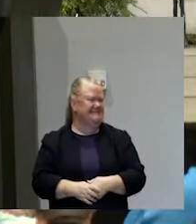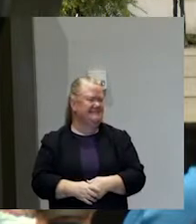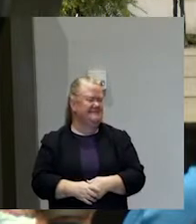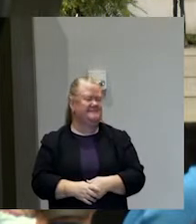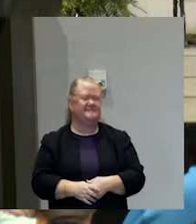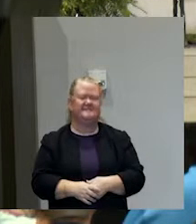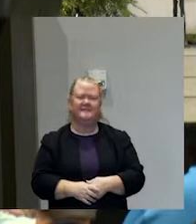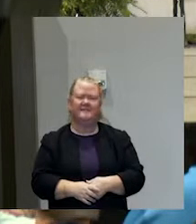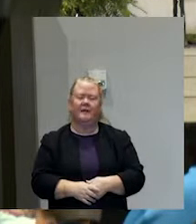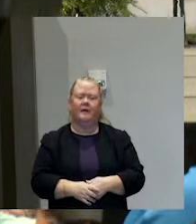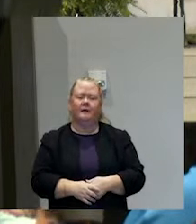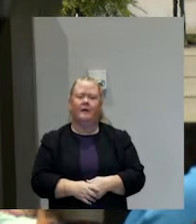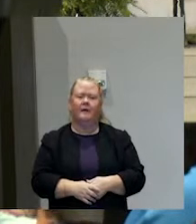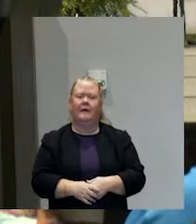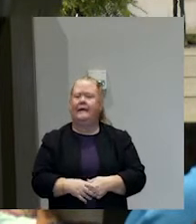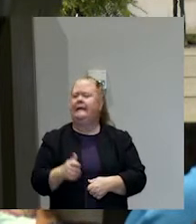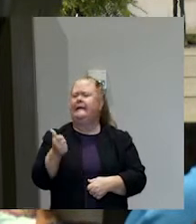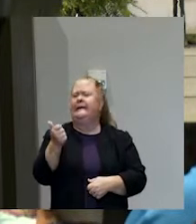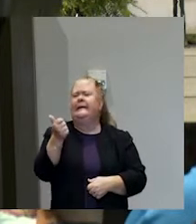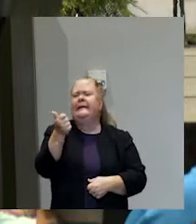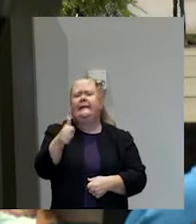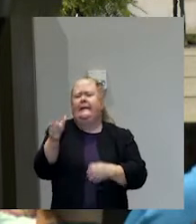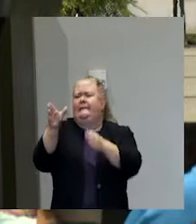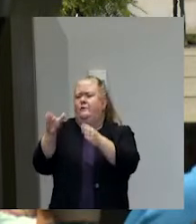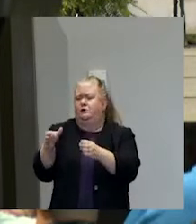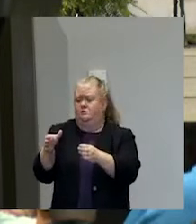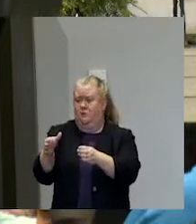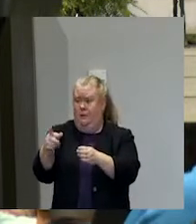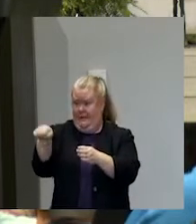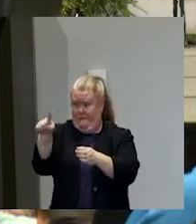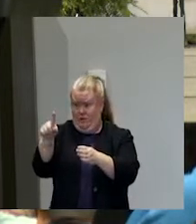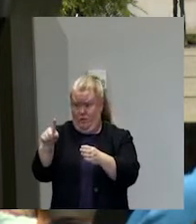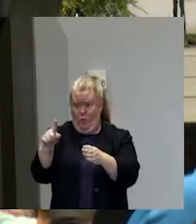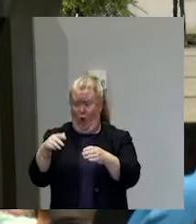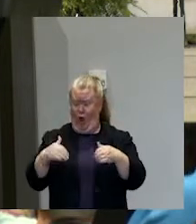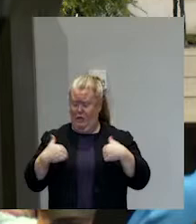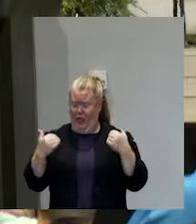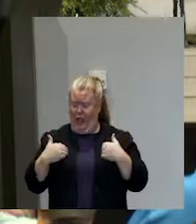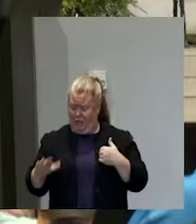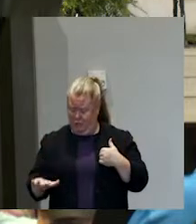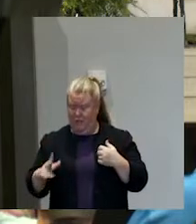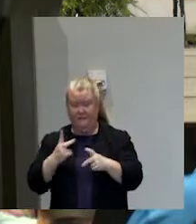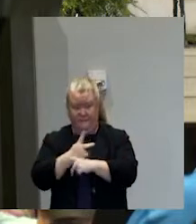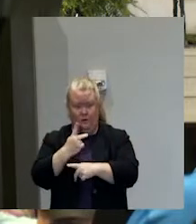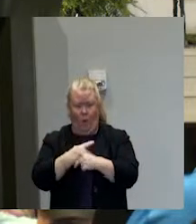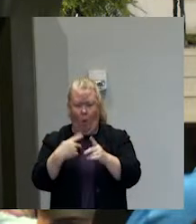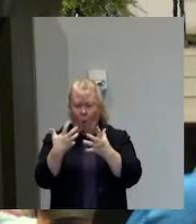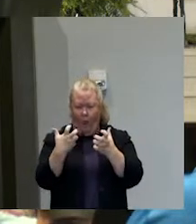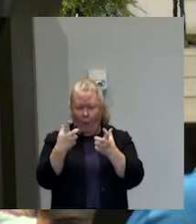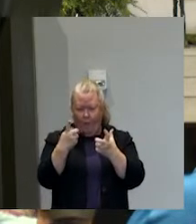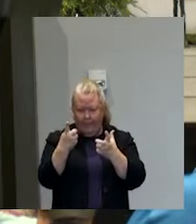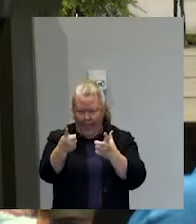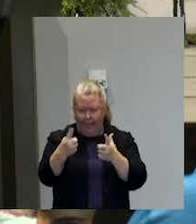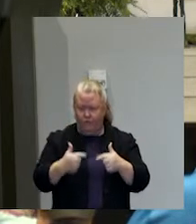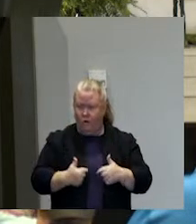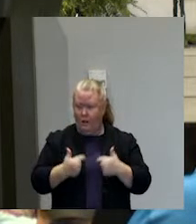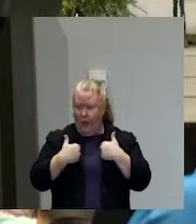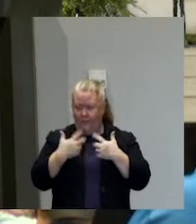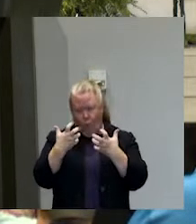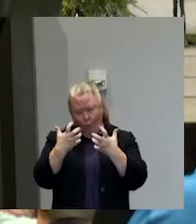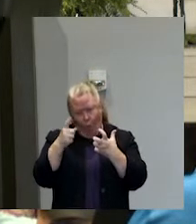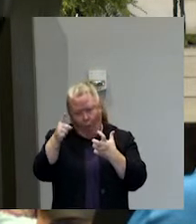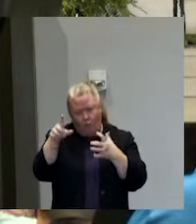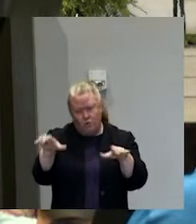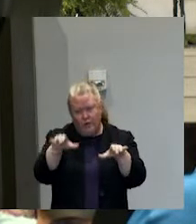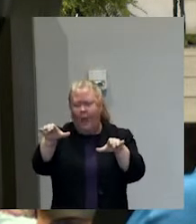I would call anybody that figures out what they want to do at an early age very lucky. They're very blessed. When